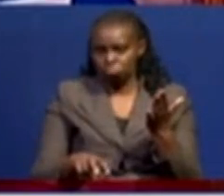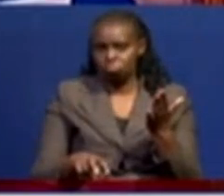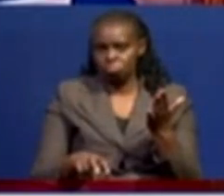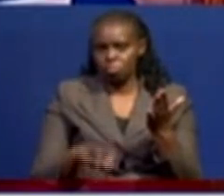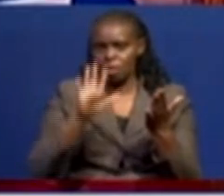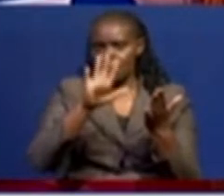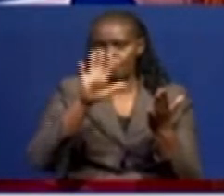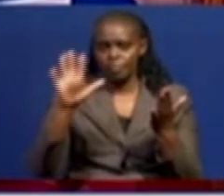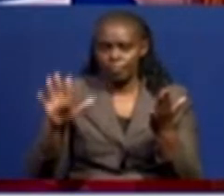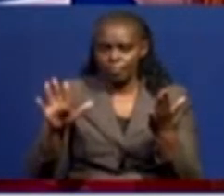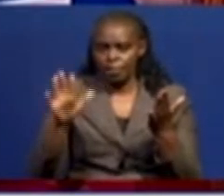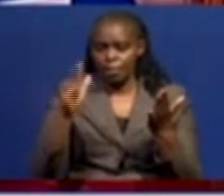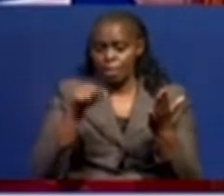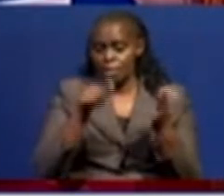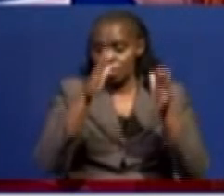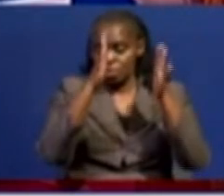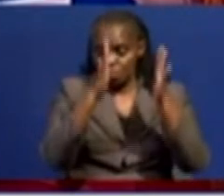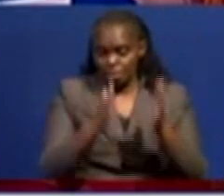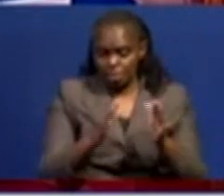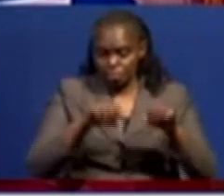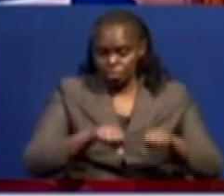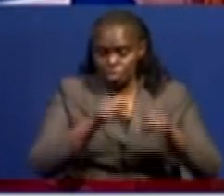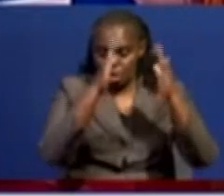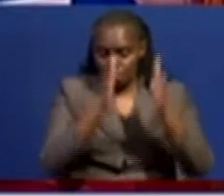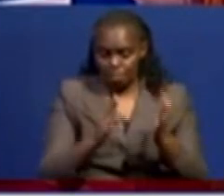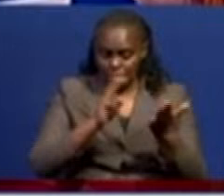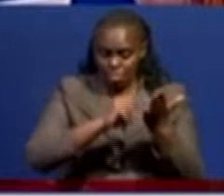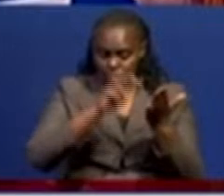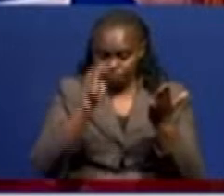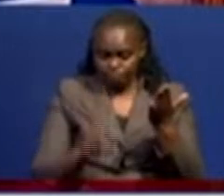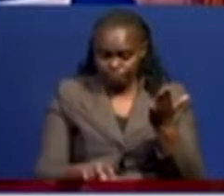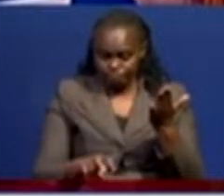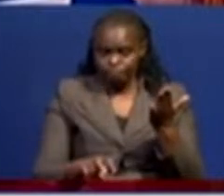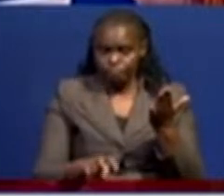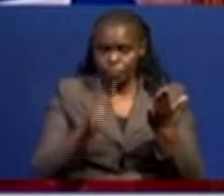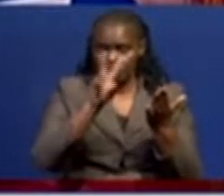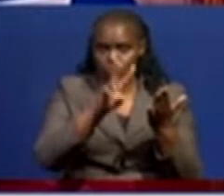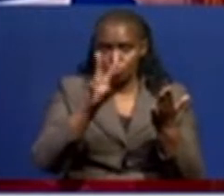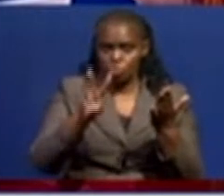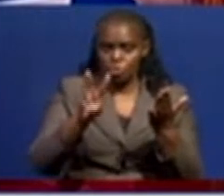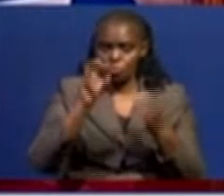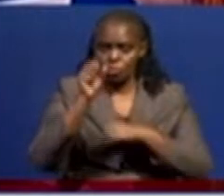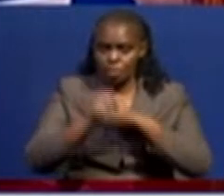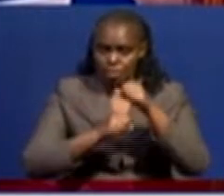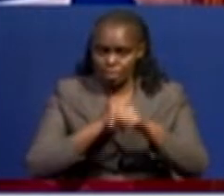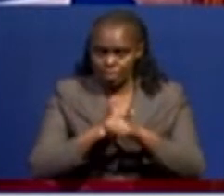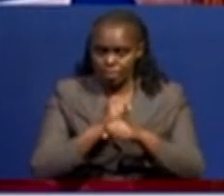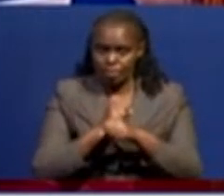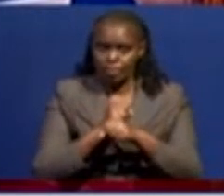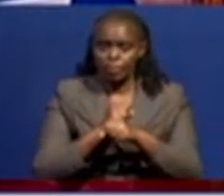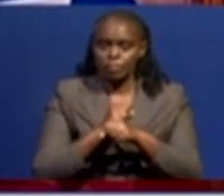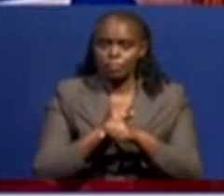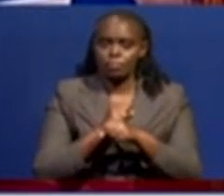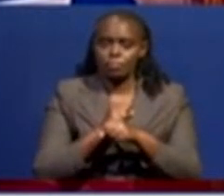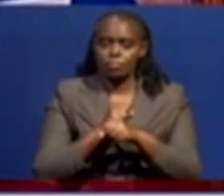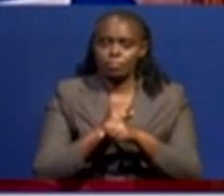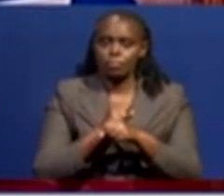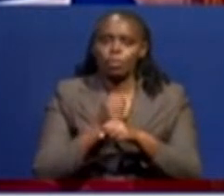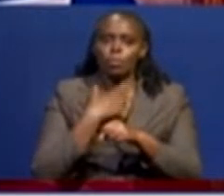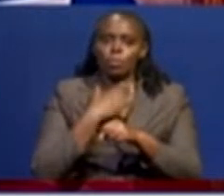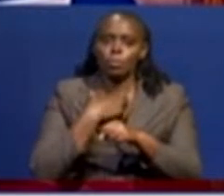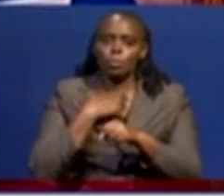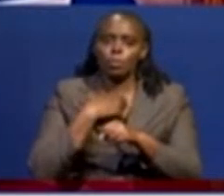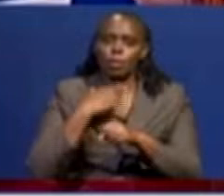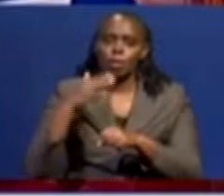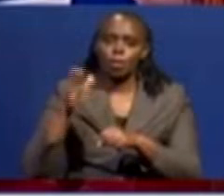resigned on page 55. This chairperson resigned in 2022 to